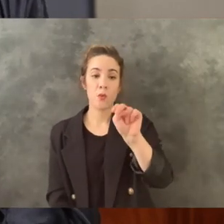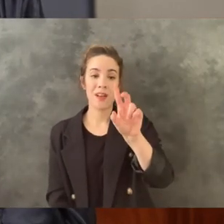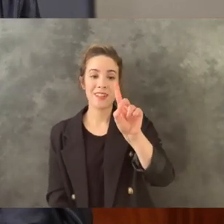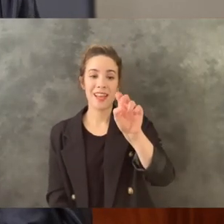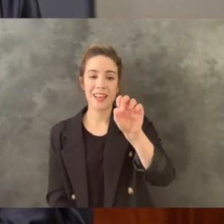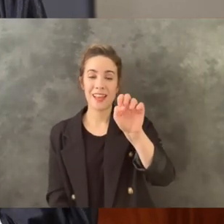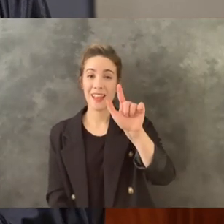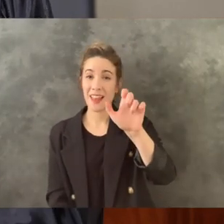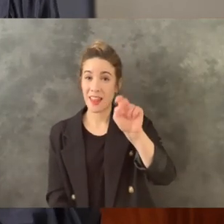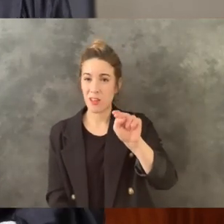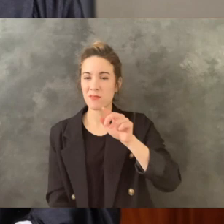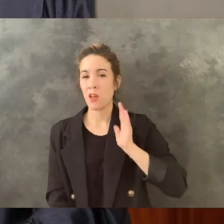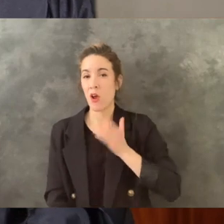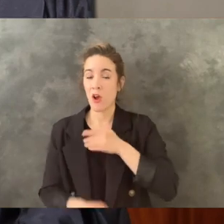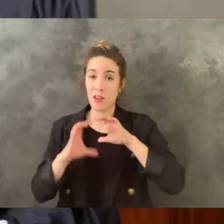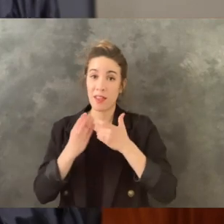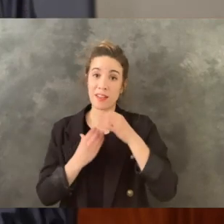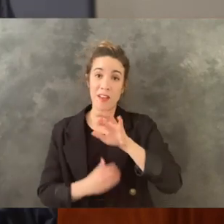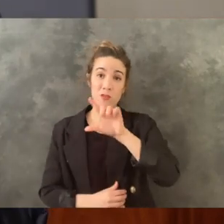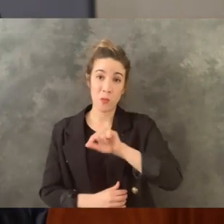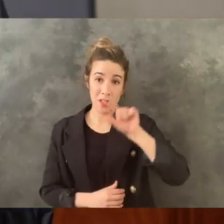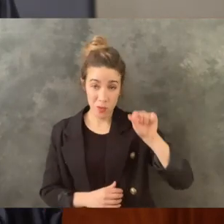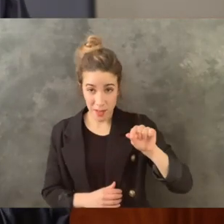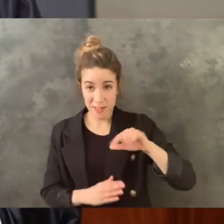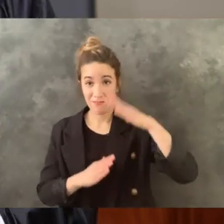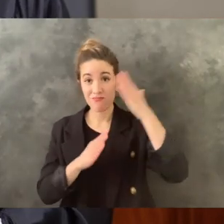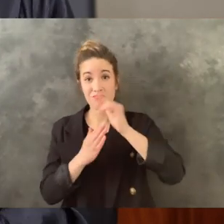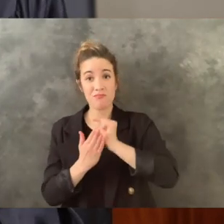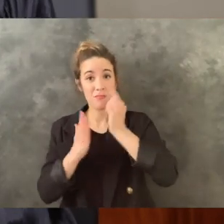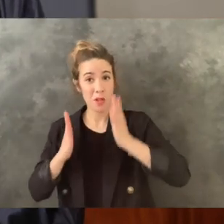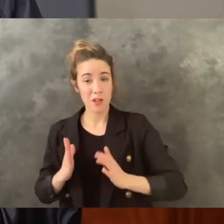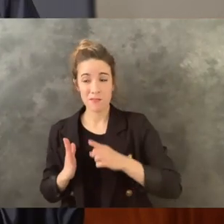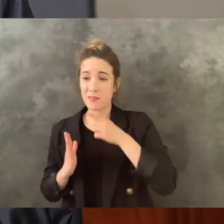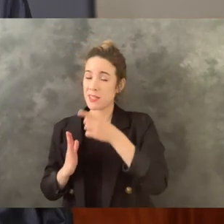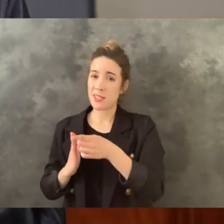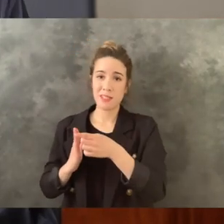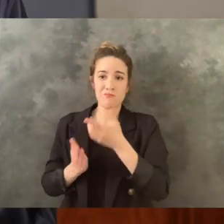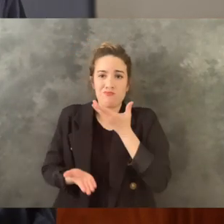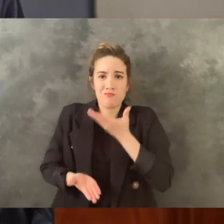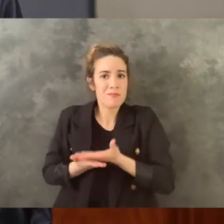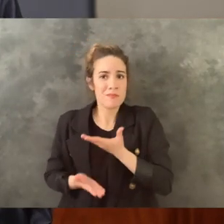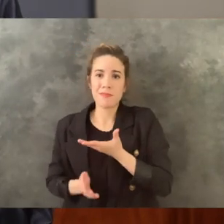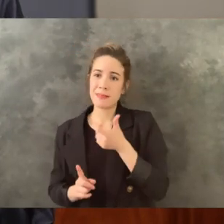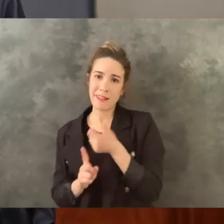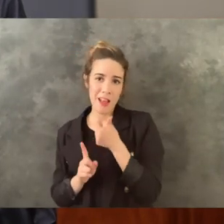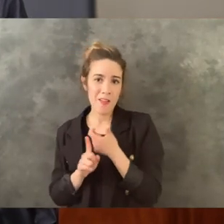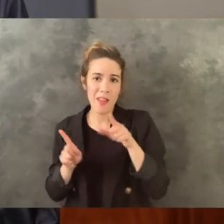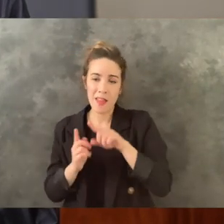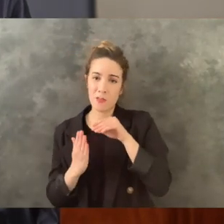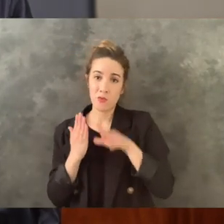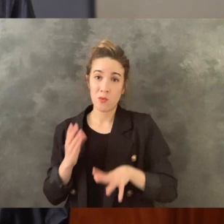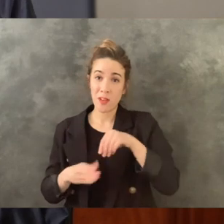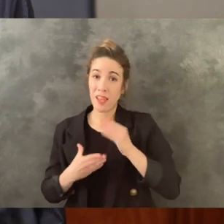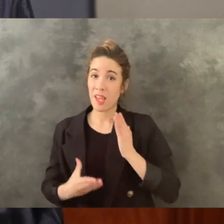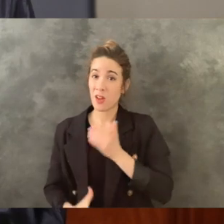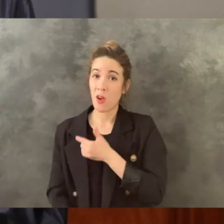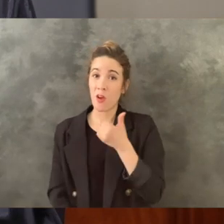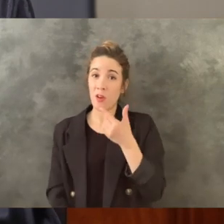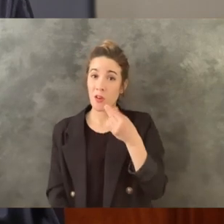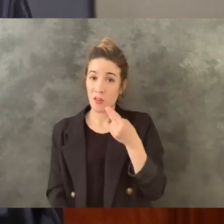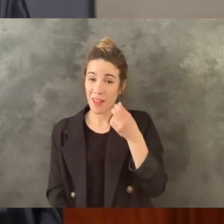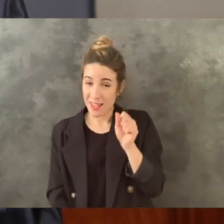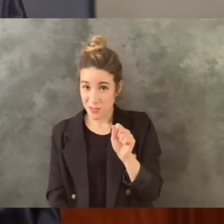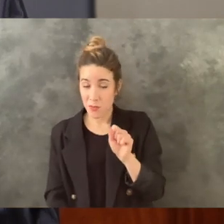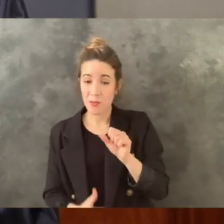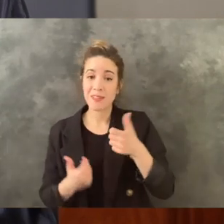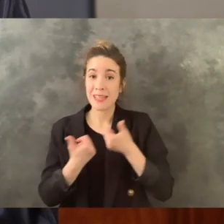Juan de Leon, our class of 2020 valedictorian, has distinguished himself as a student in our Gulf High School